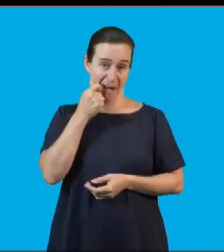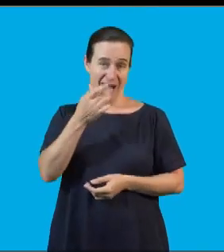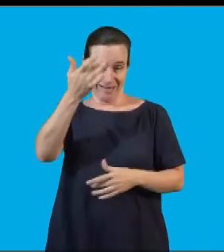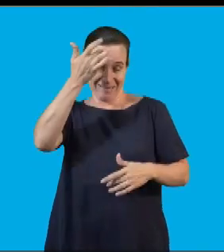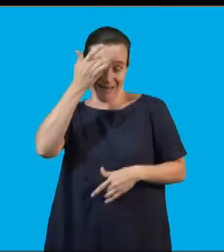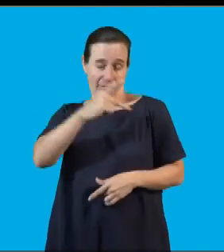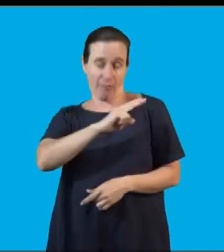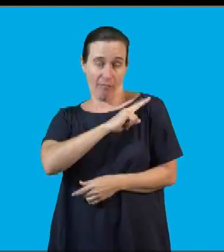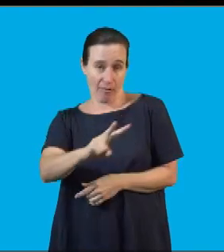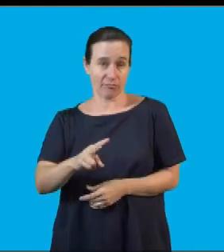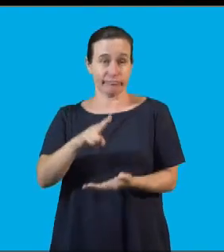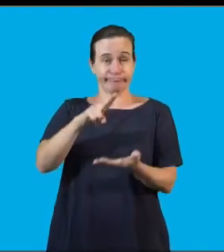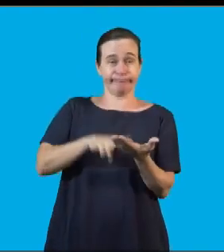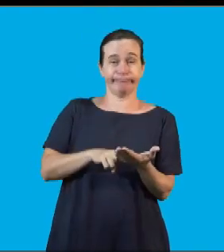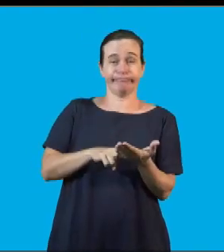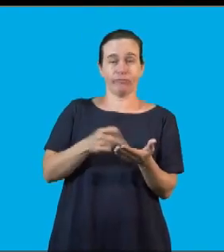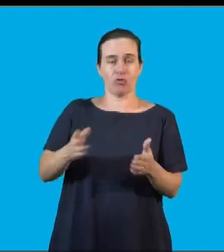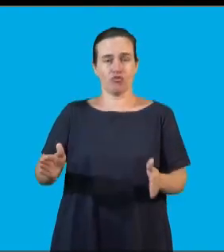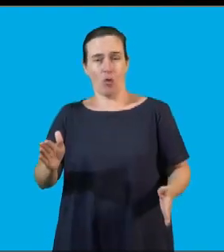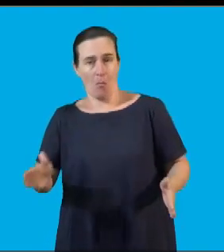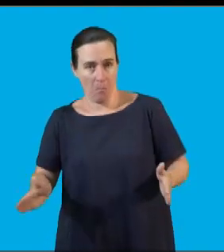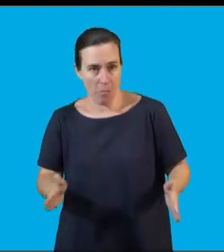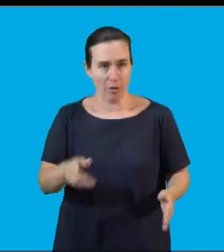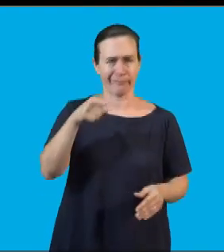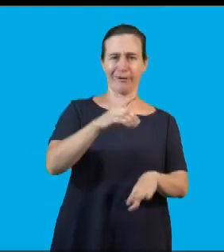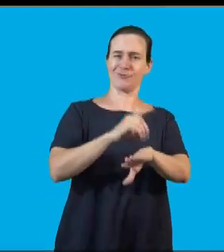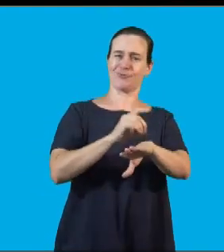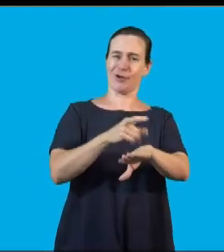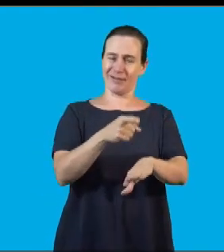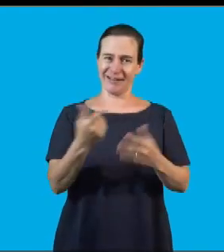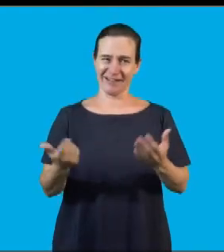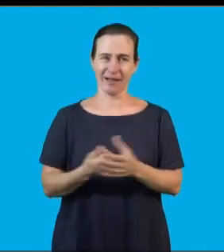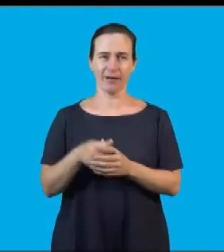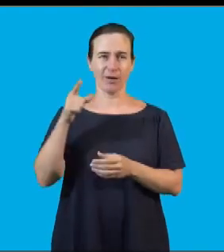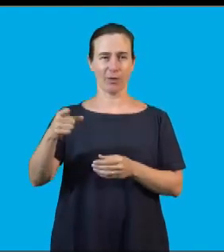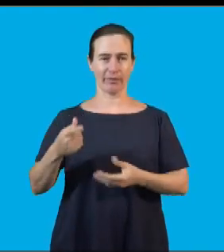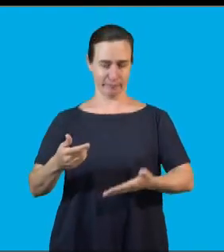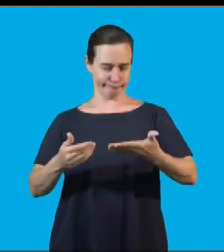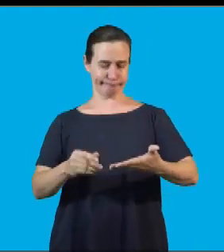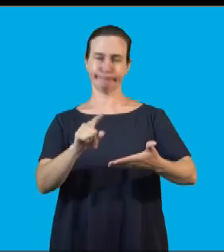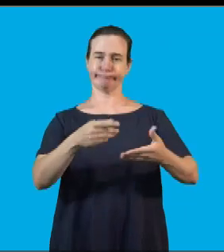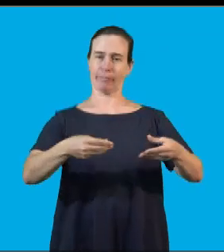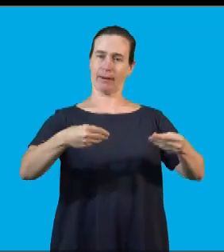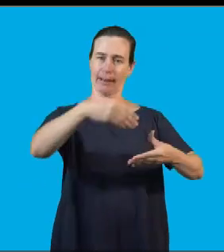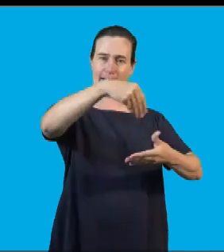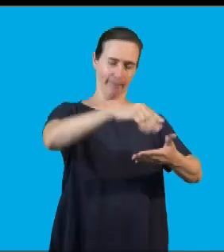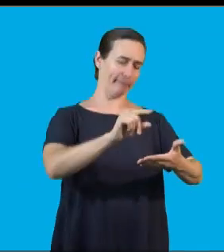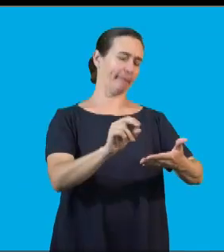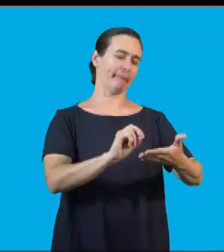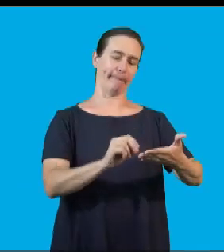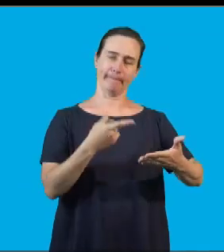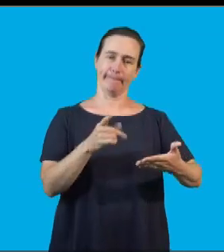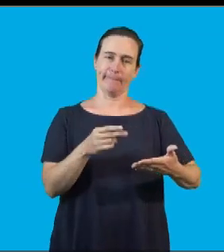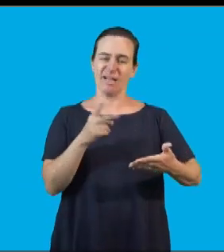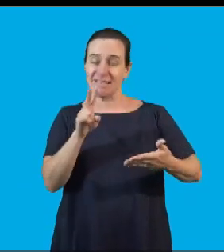patient in hospital and there is a robot doctor. with a clipboard seemingly